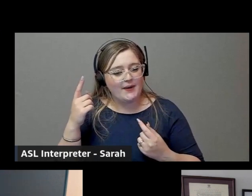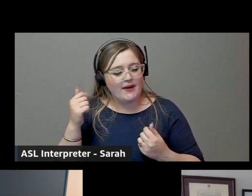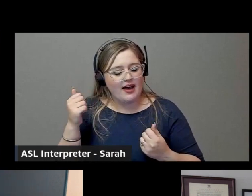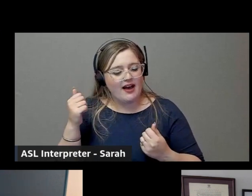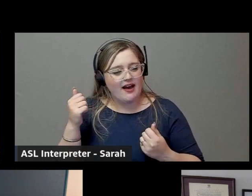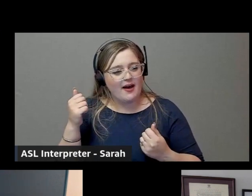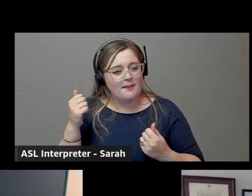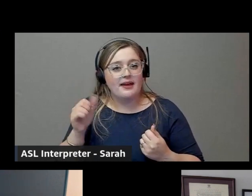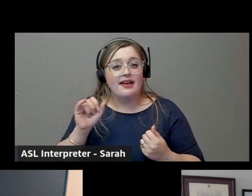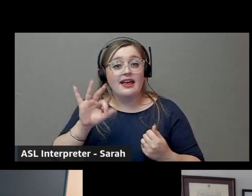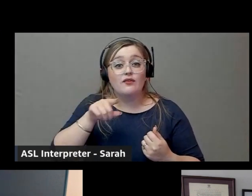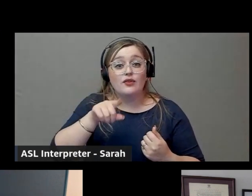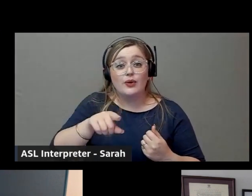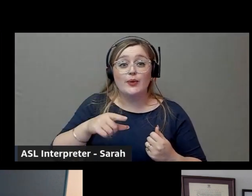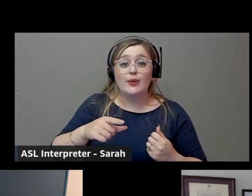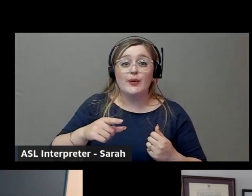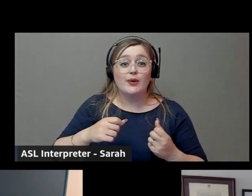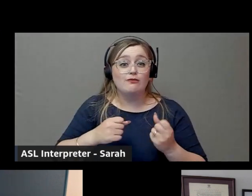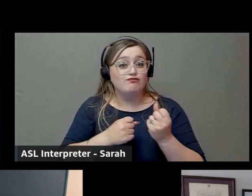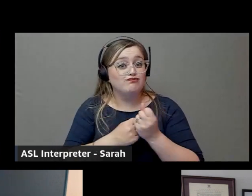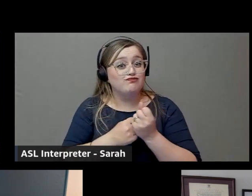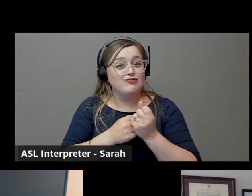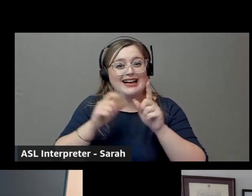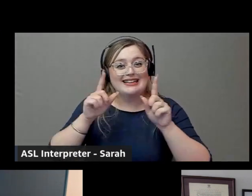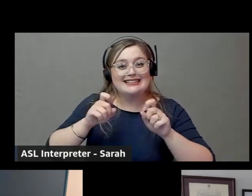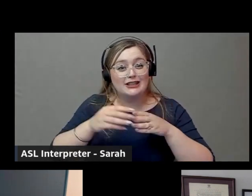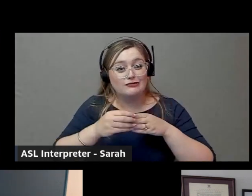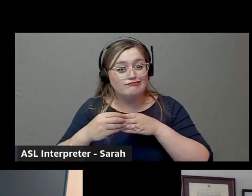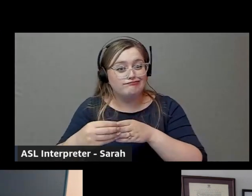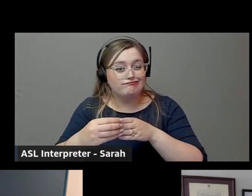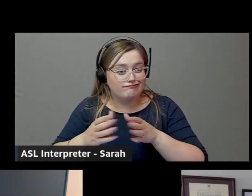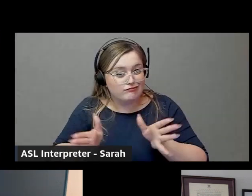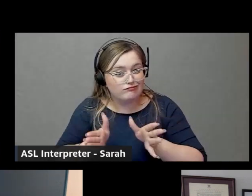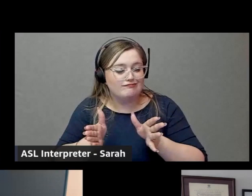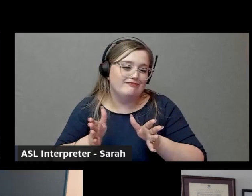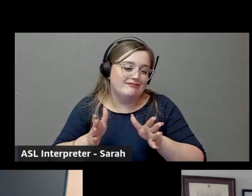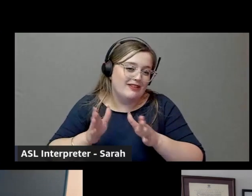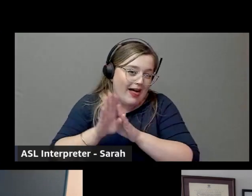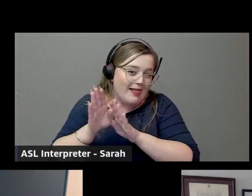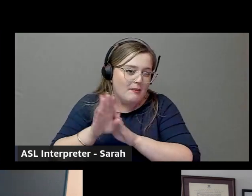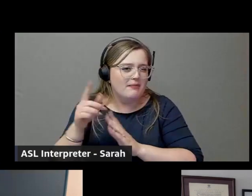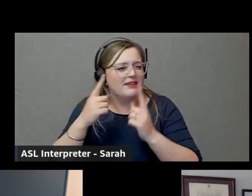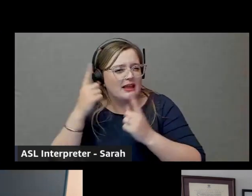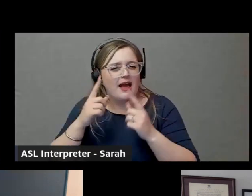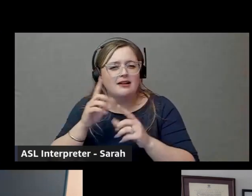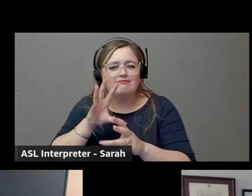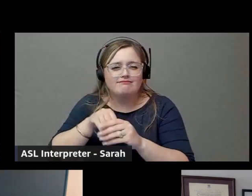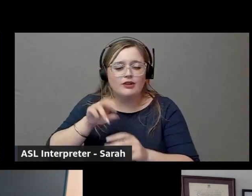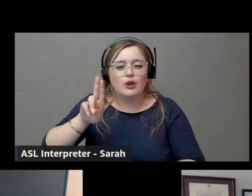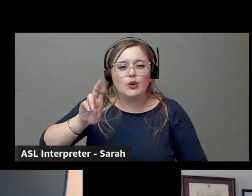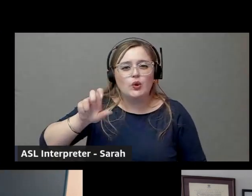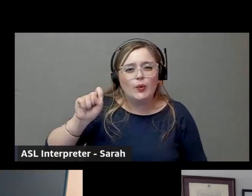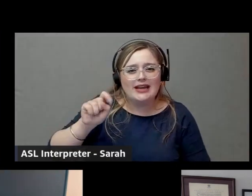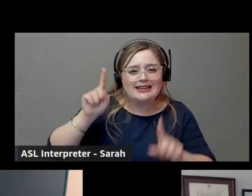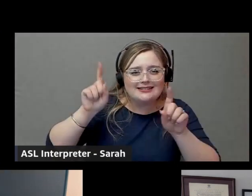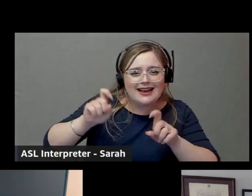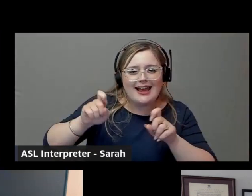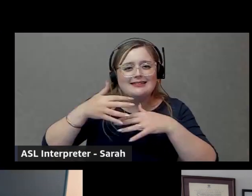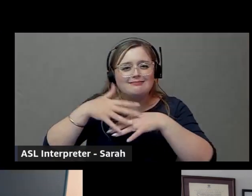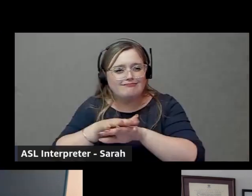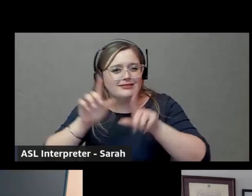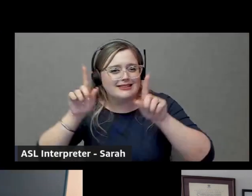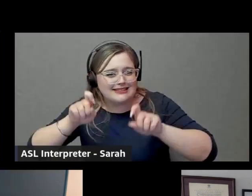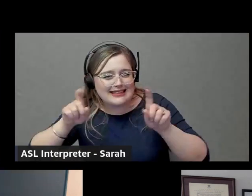especially if you're a fan of test-driven development, we think about putting unit tests in and integration tests and testing a